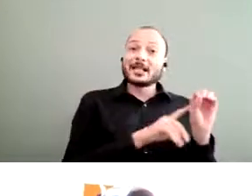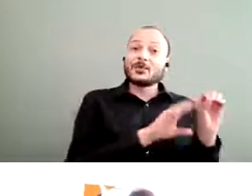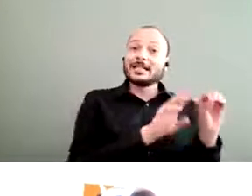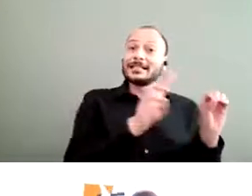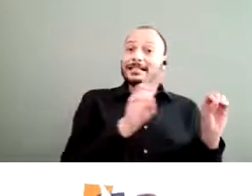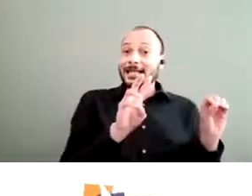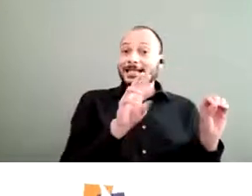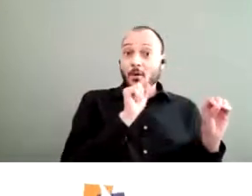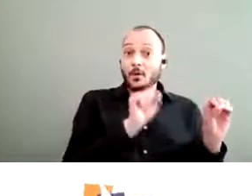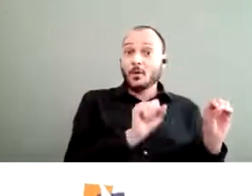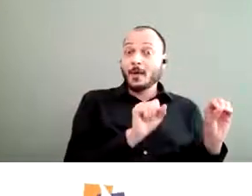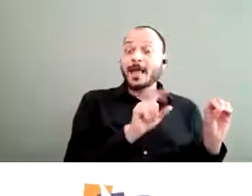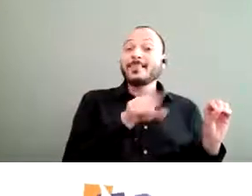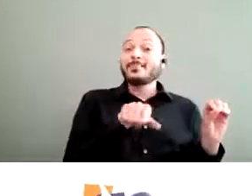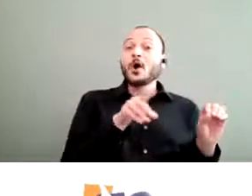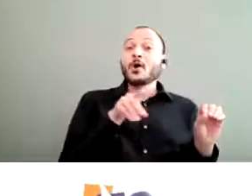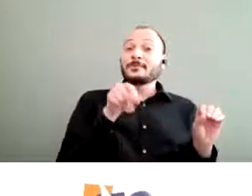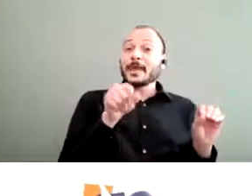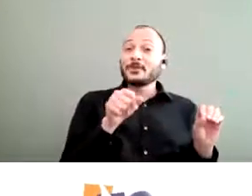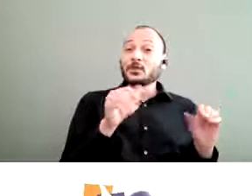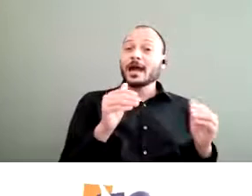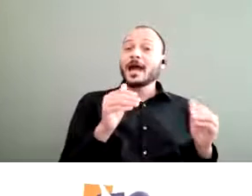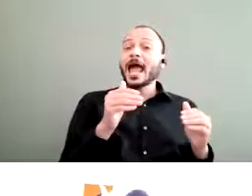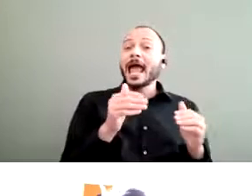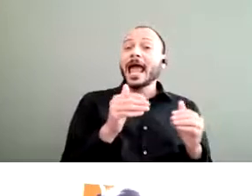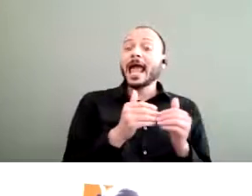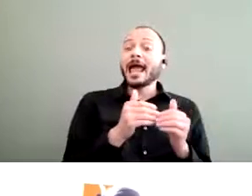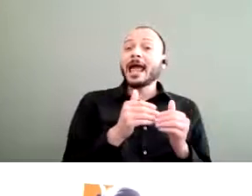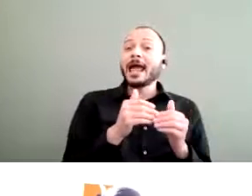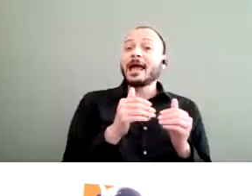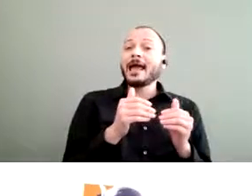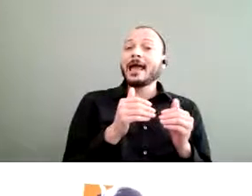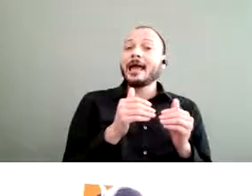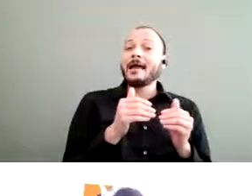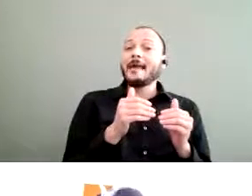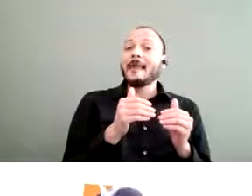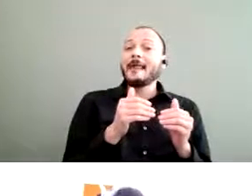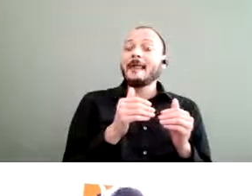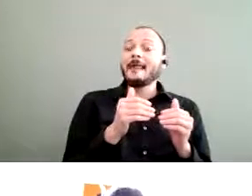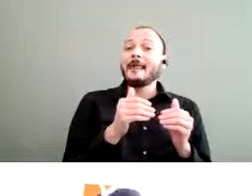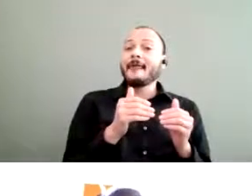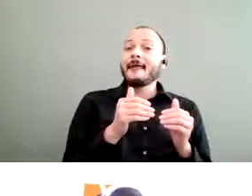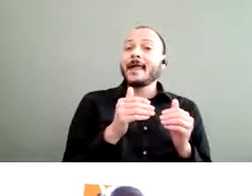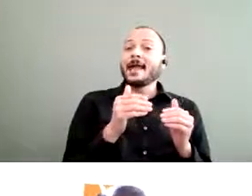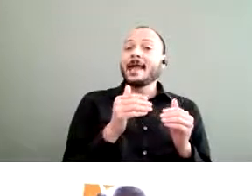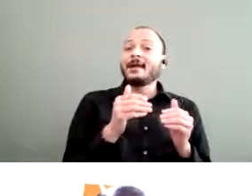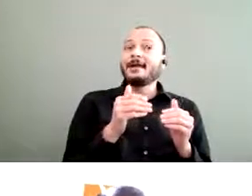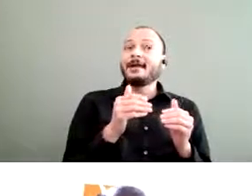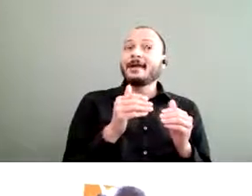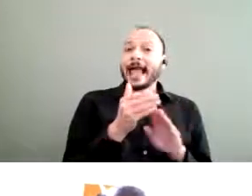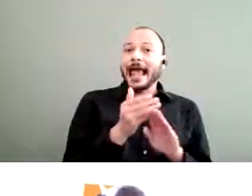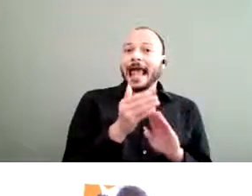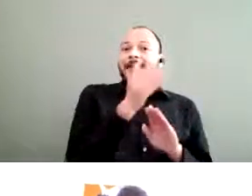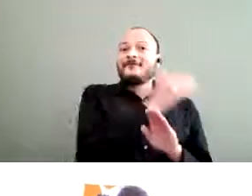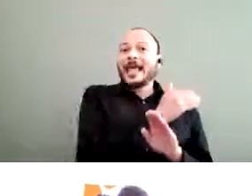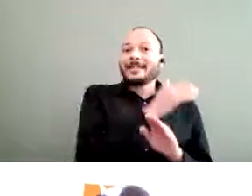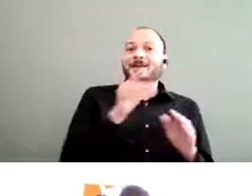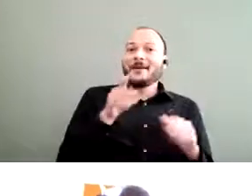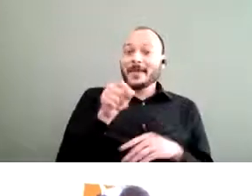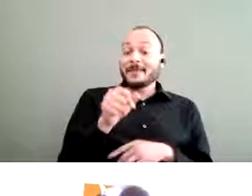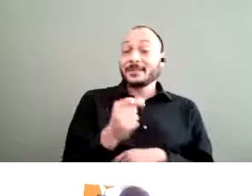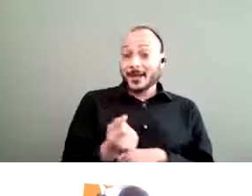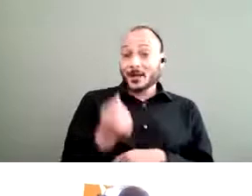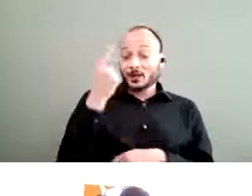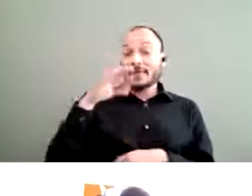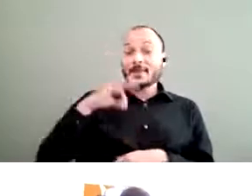are advanced payments. So even though they're technically 2021 credits, they